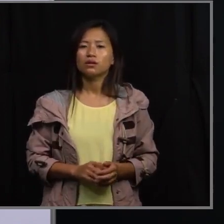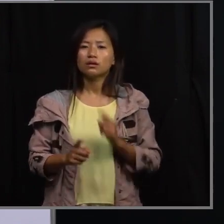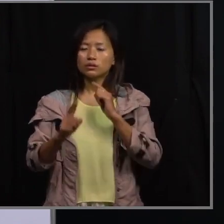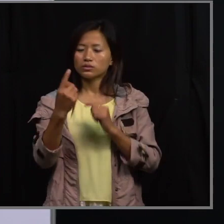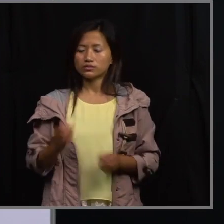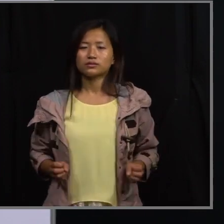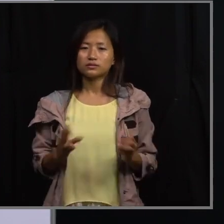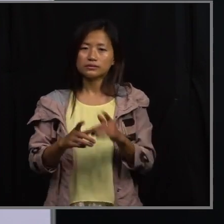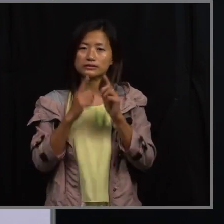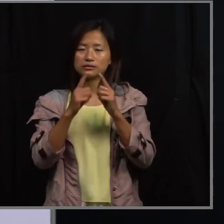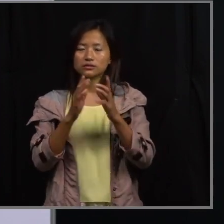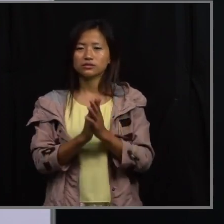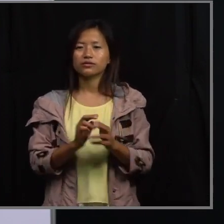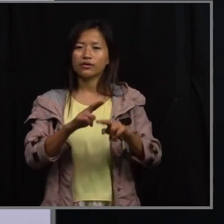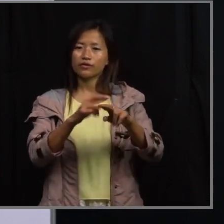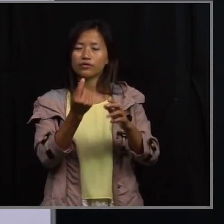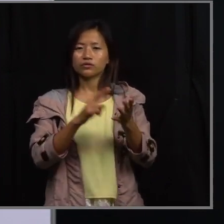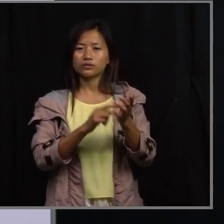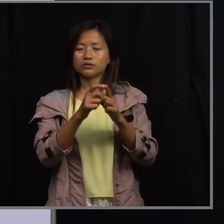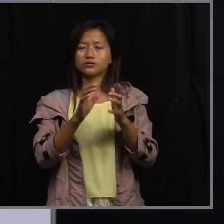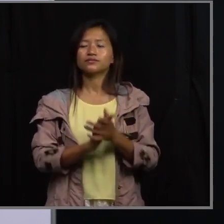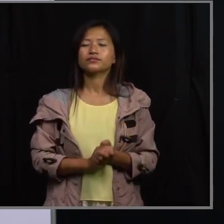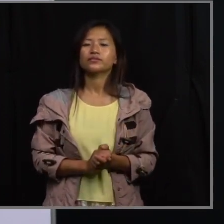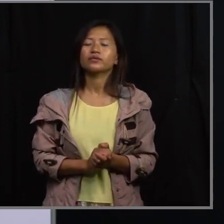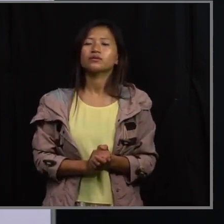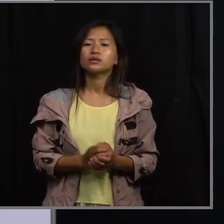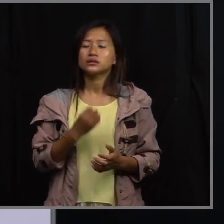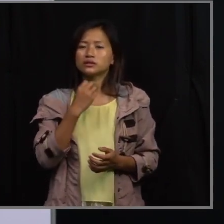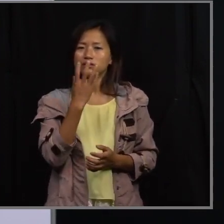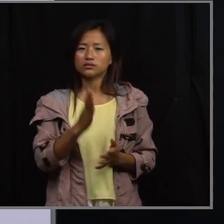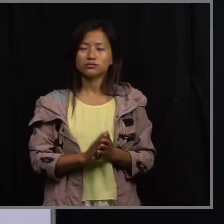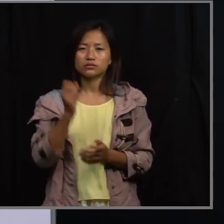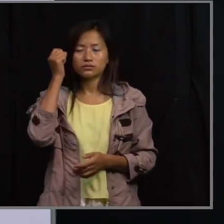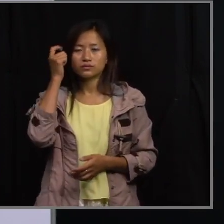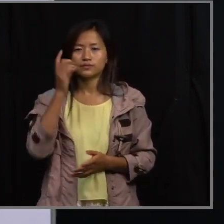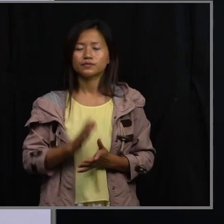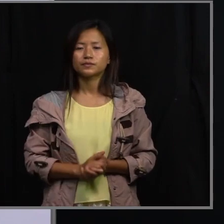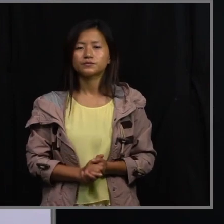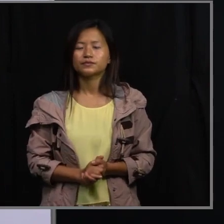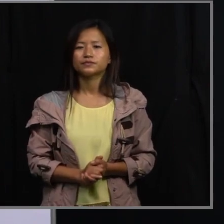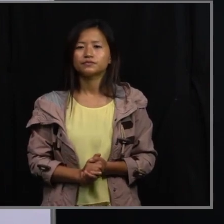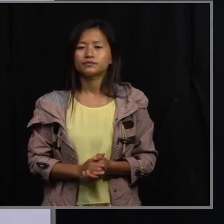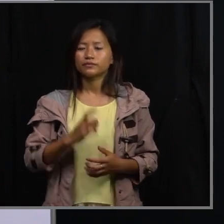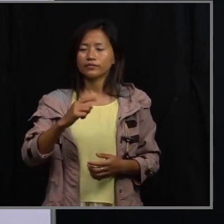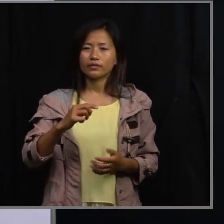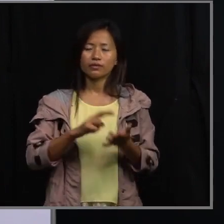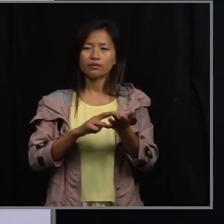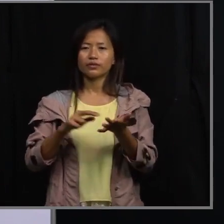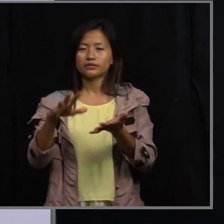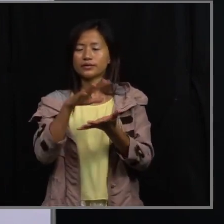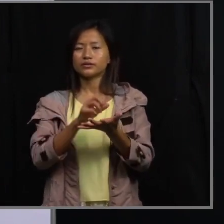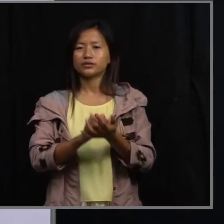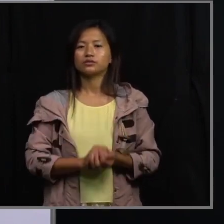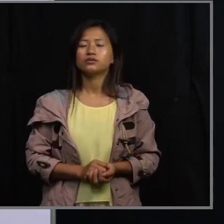discussion with the fundamental force, then derived force will be easier for us to understand it. Okay, so in nature, there are only